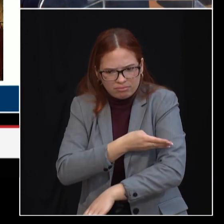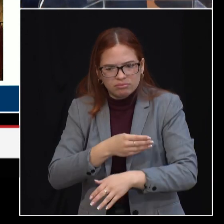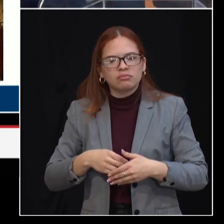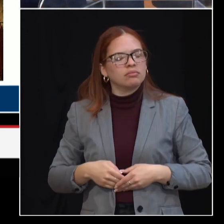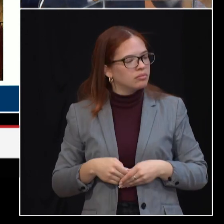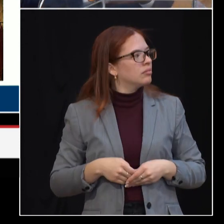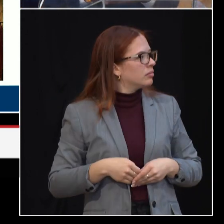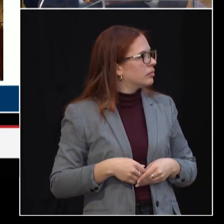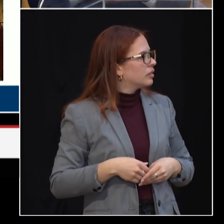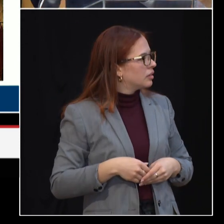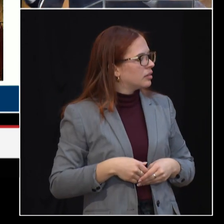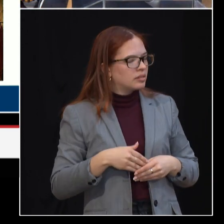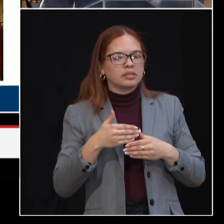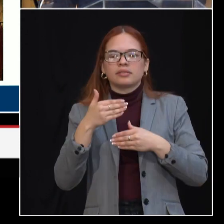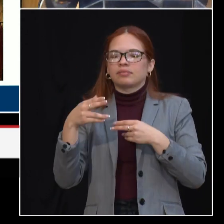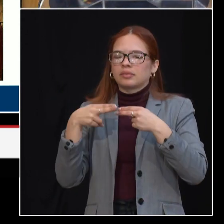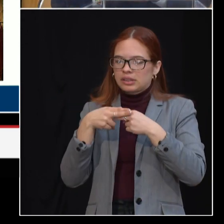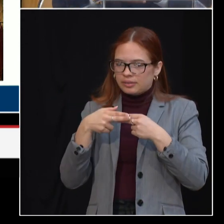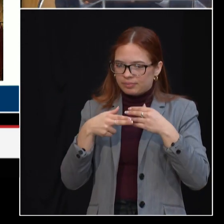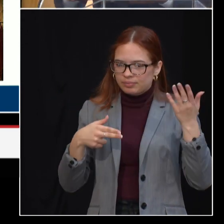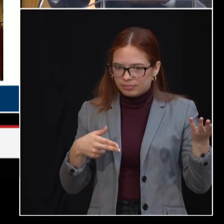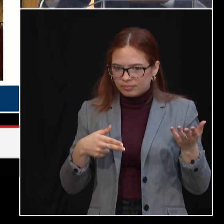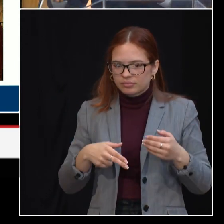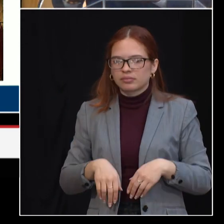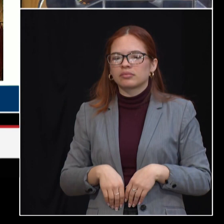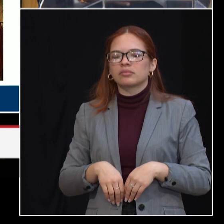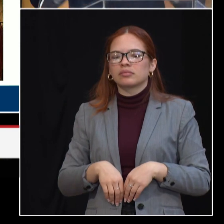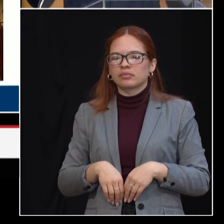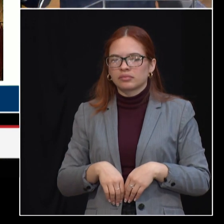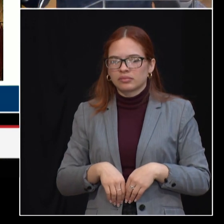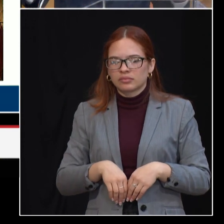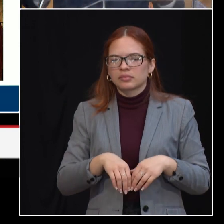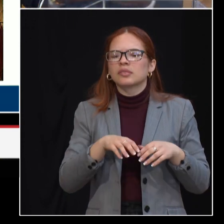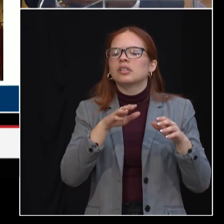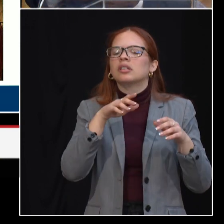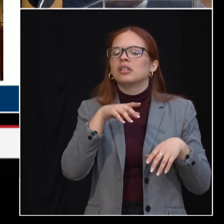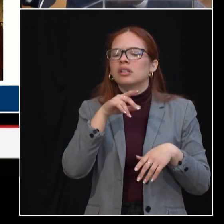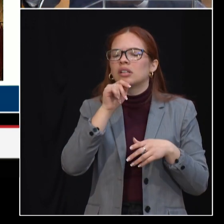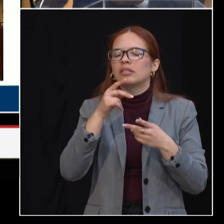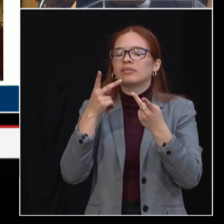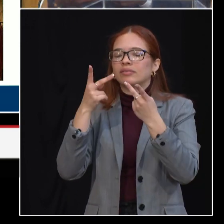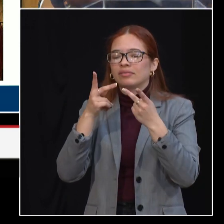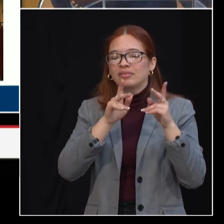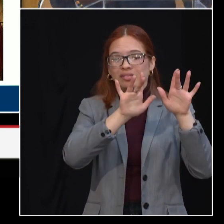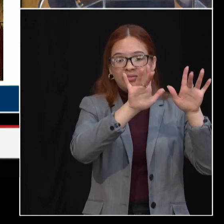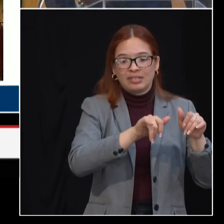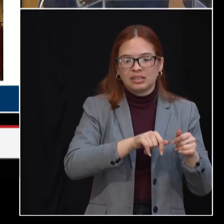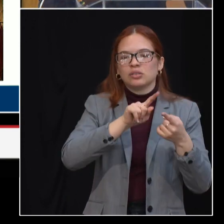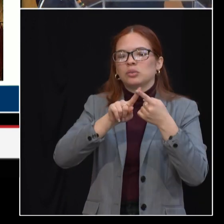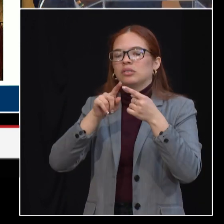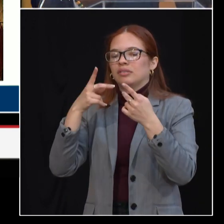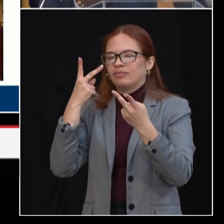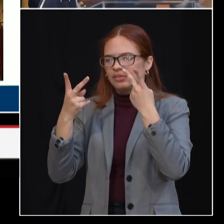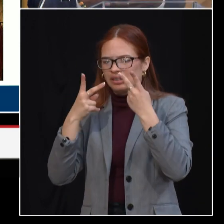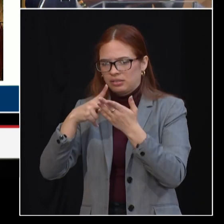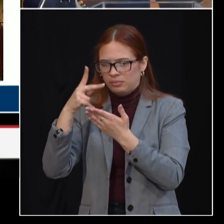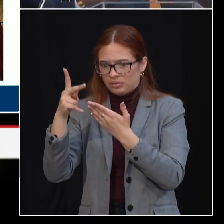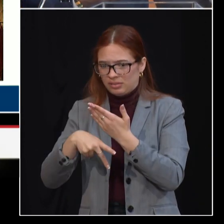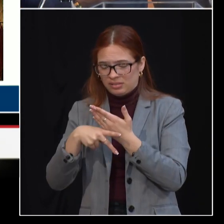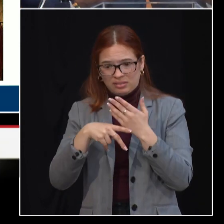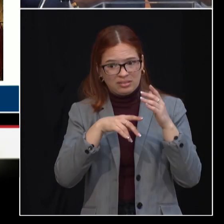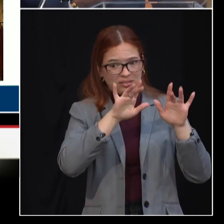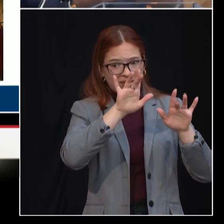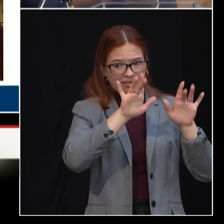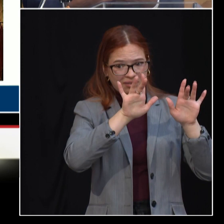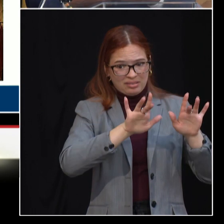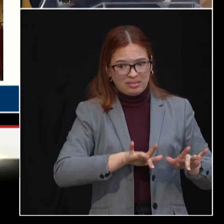We also have the Vacant Visual Program, which is designed to accelerate the return of vacant and blighted properties into